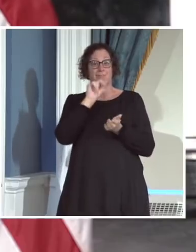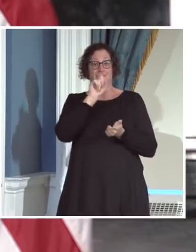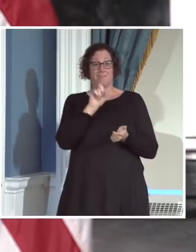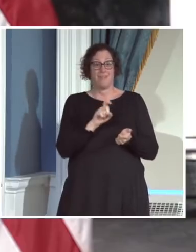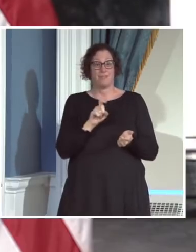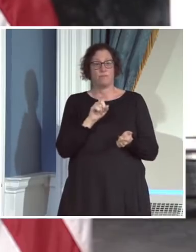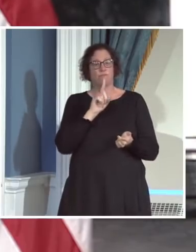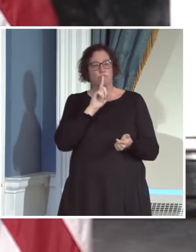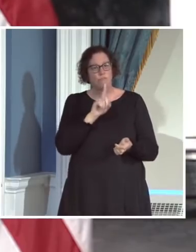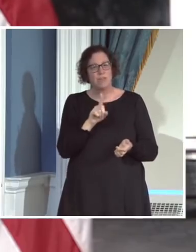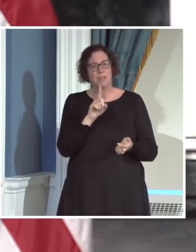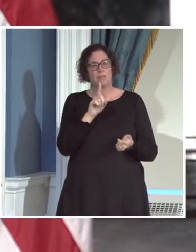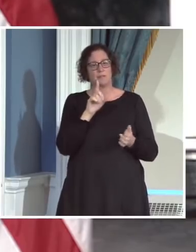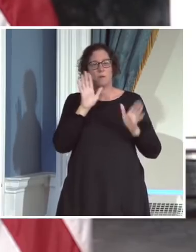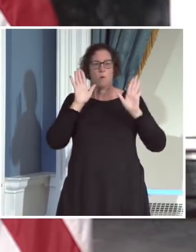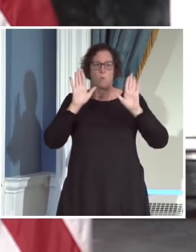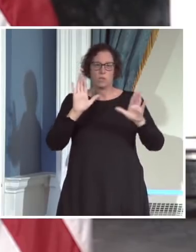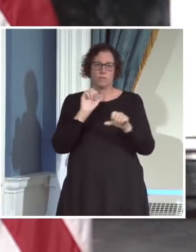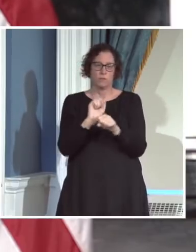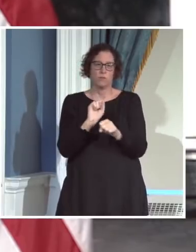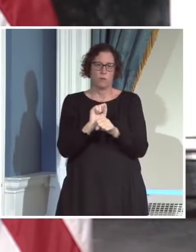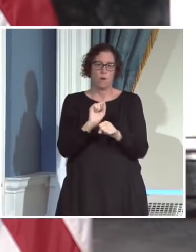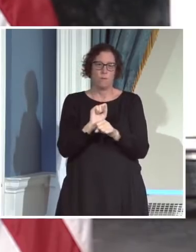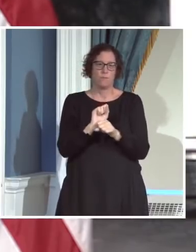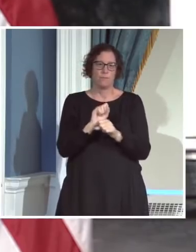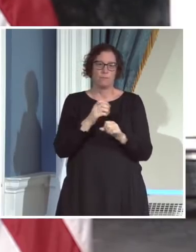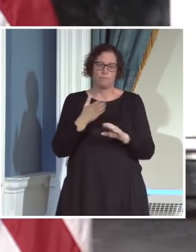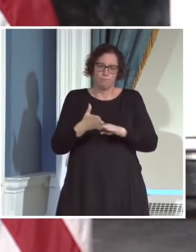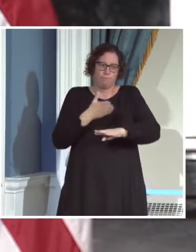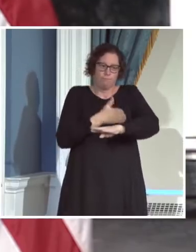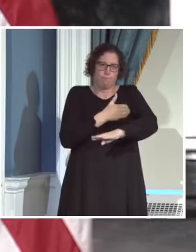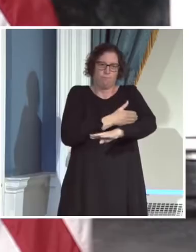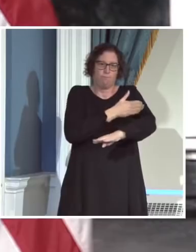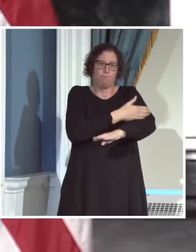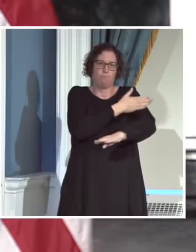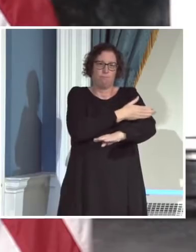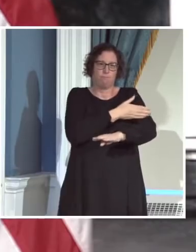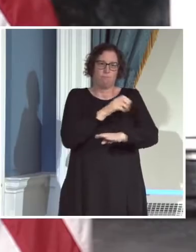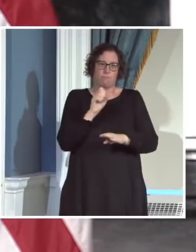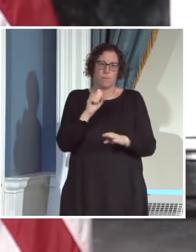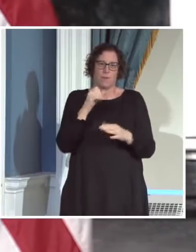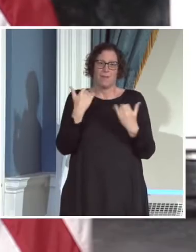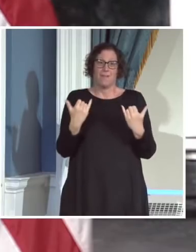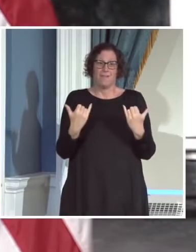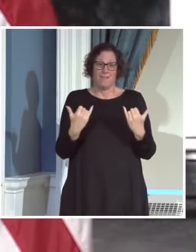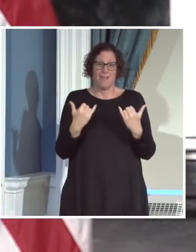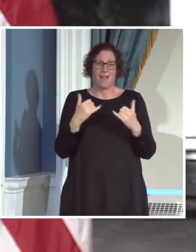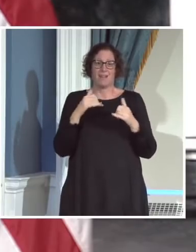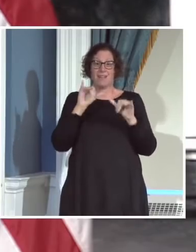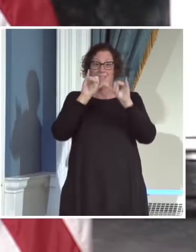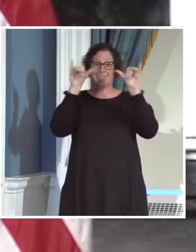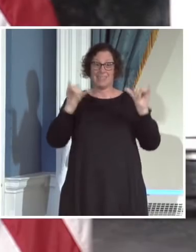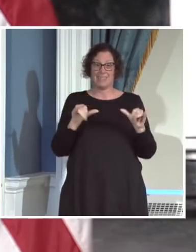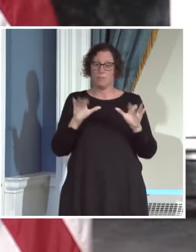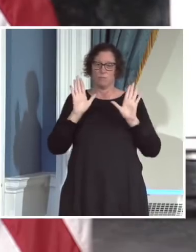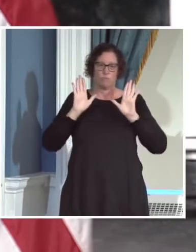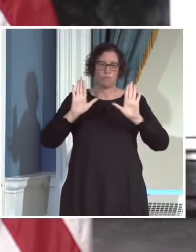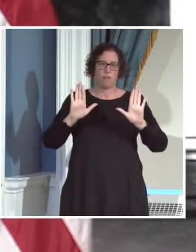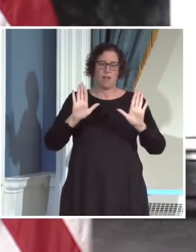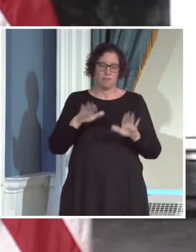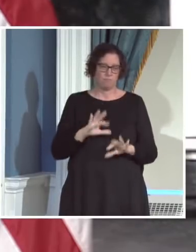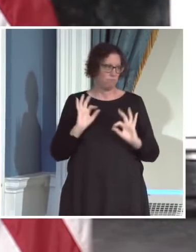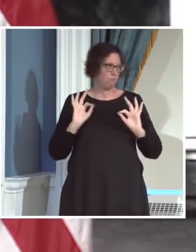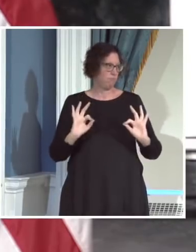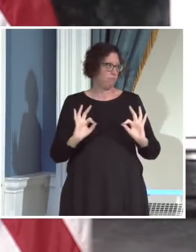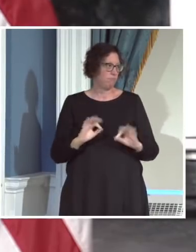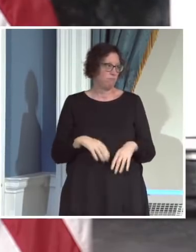So long answer, Katie, but you raised a very important point. I wish over the last 20 years,